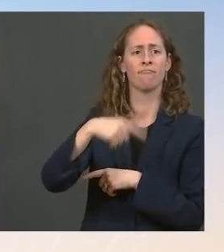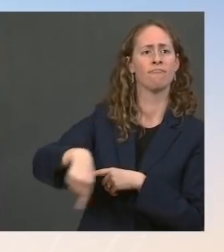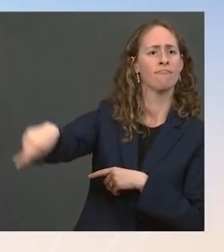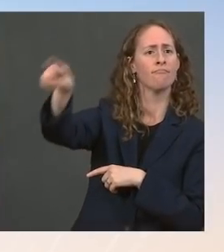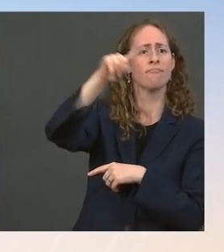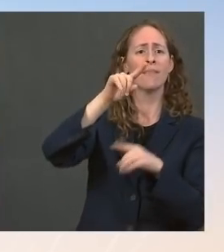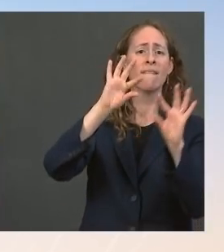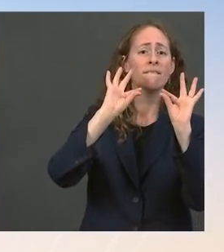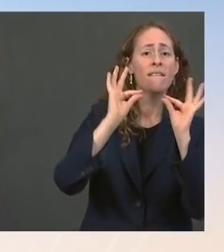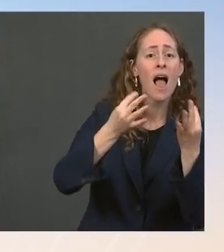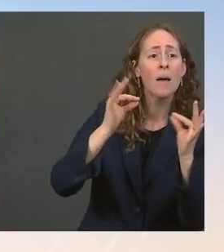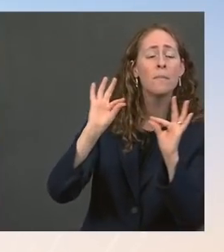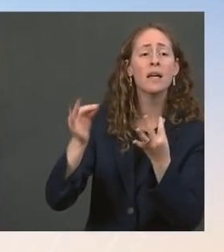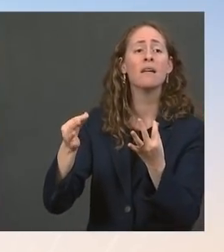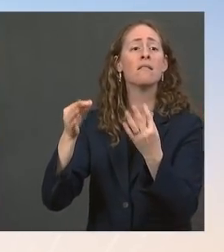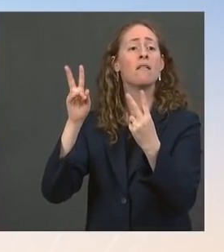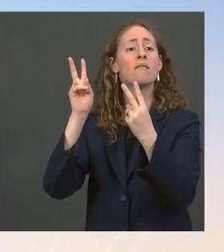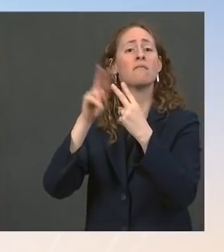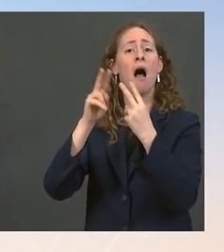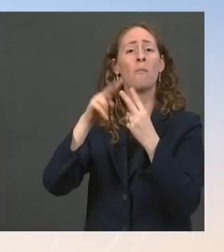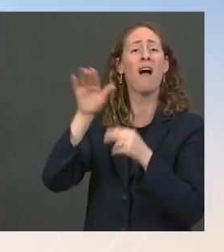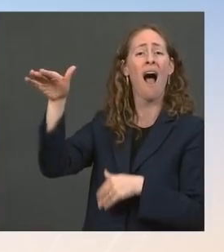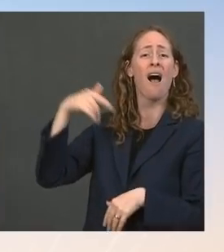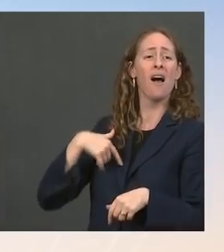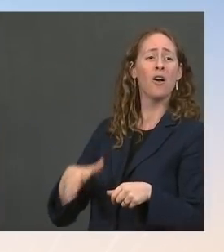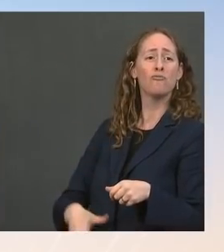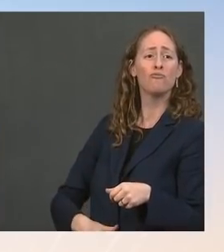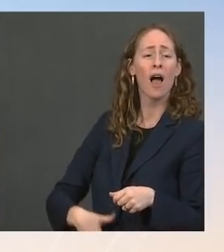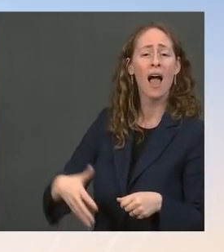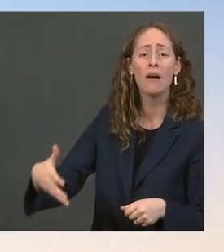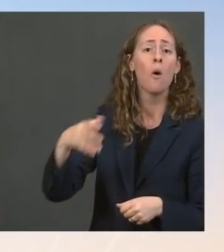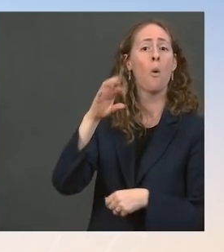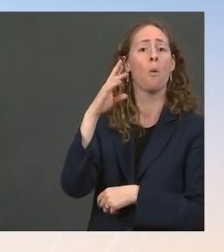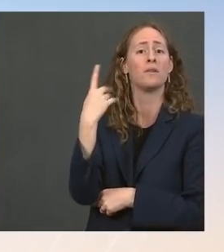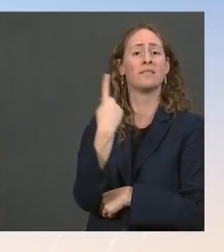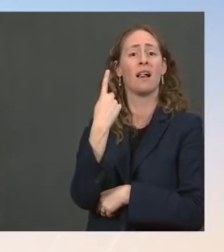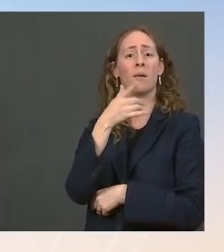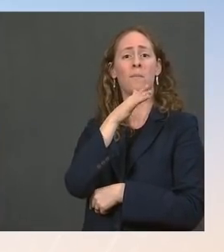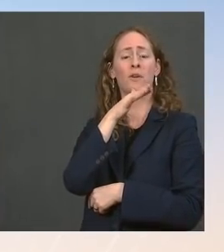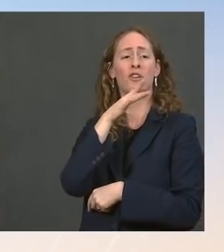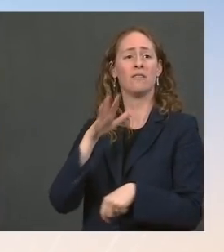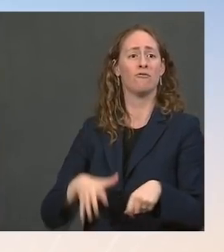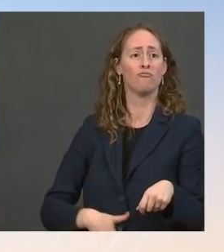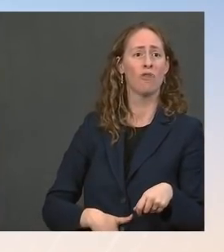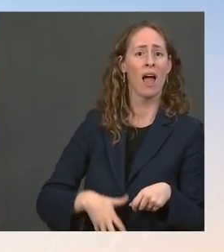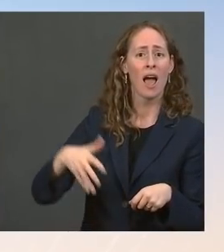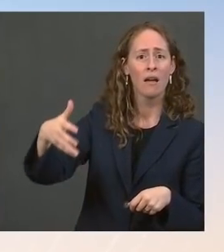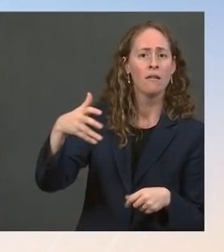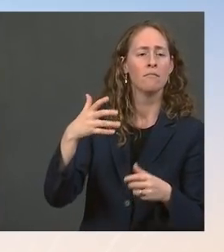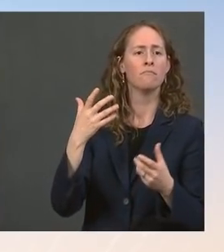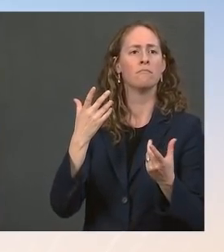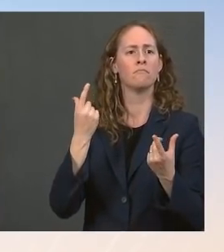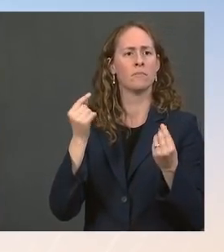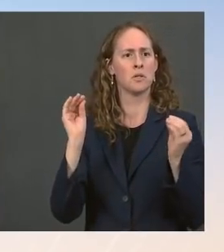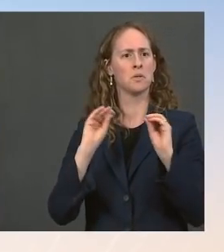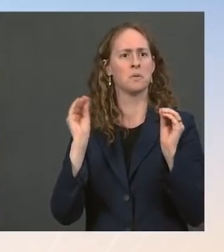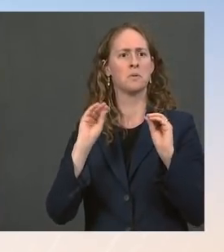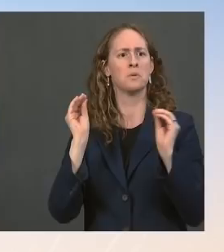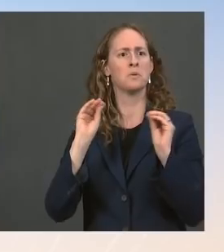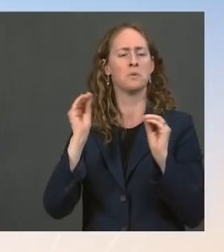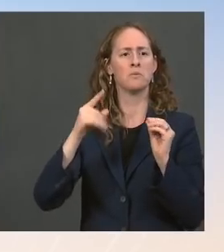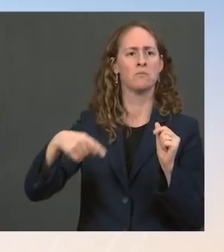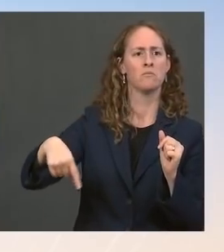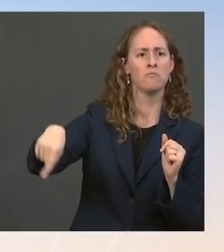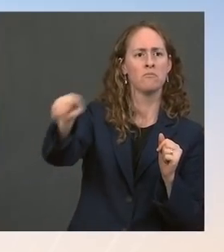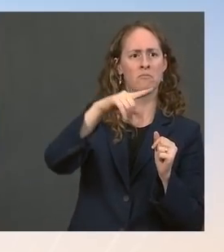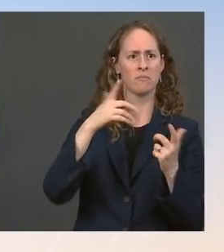the woman says that she is pregnant, or single women who say that they are pregnant, and that nobody actually has to take a pregnancy